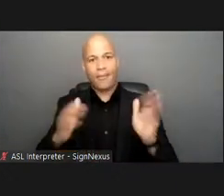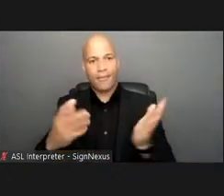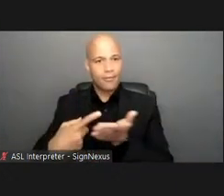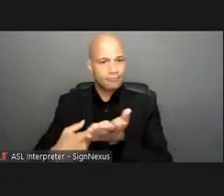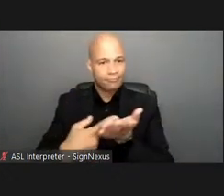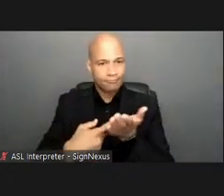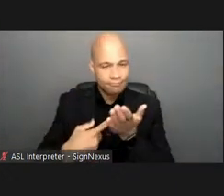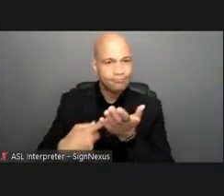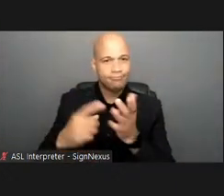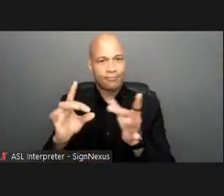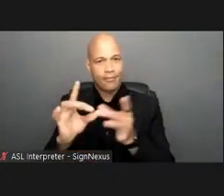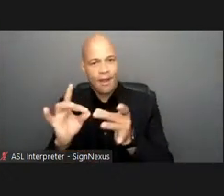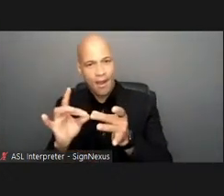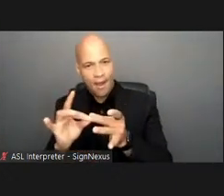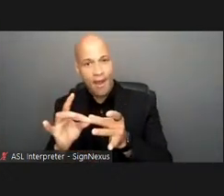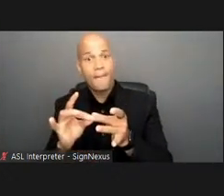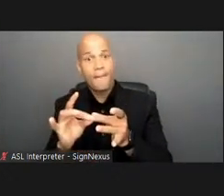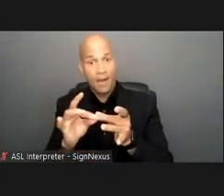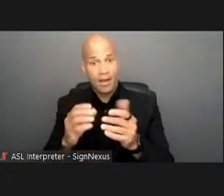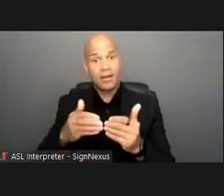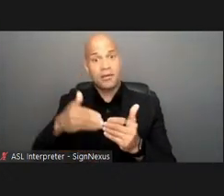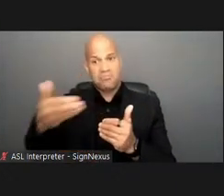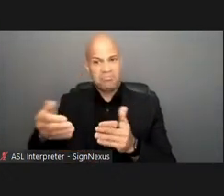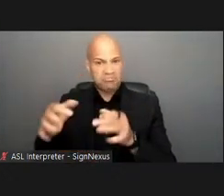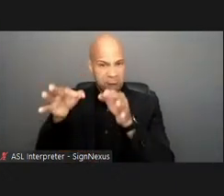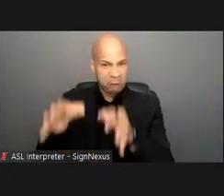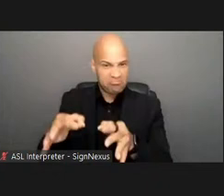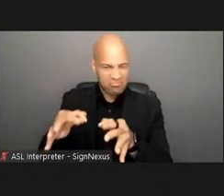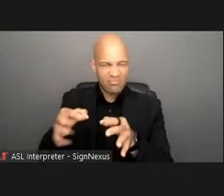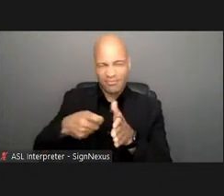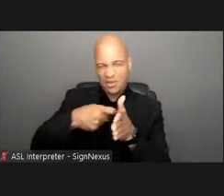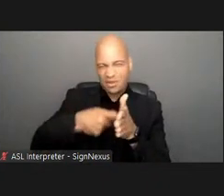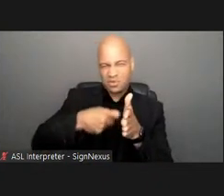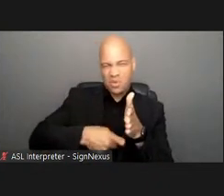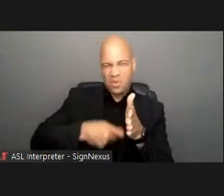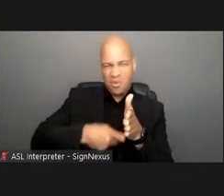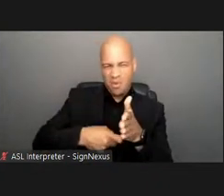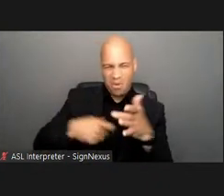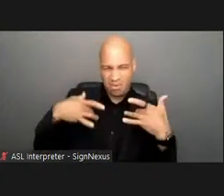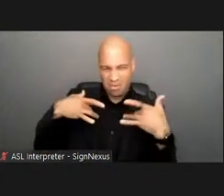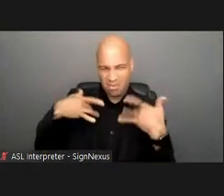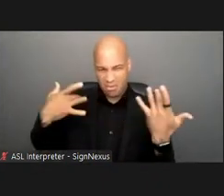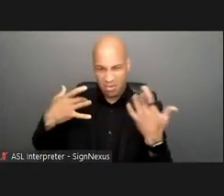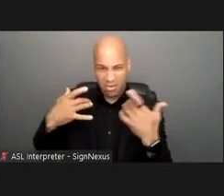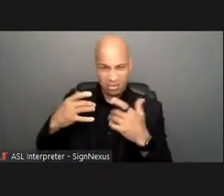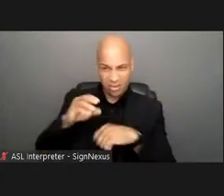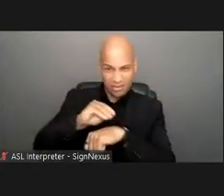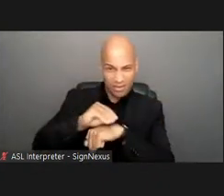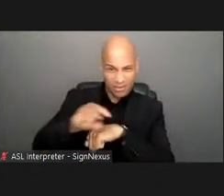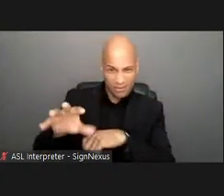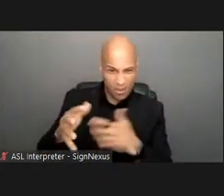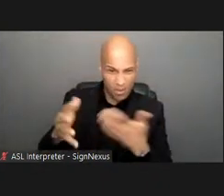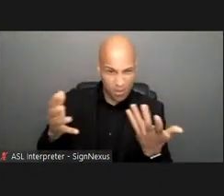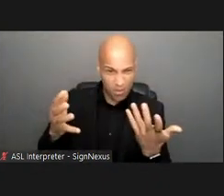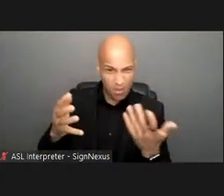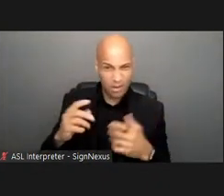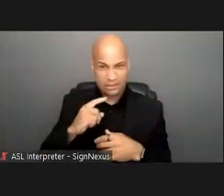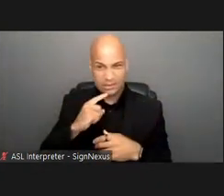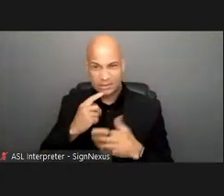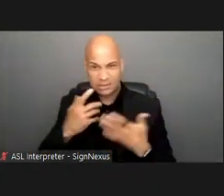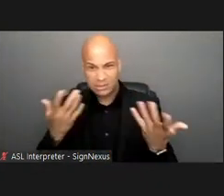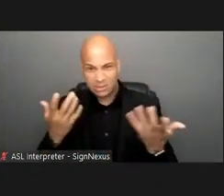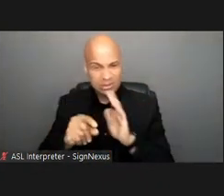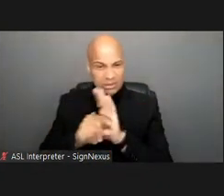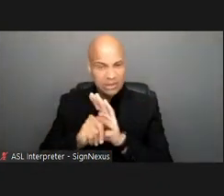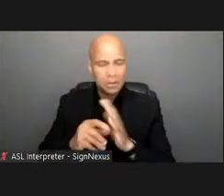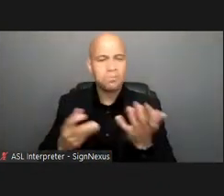there will be a determination whether the action in this case the tolling will result in significant effects ultimately we're expecting that in